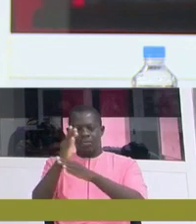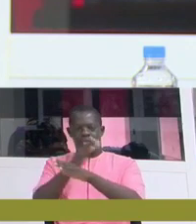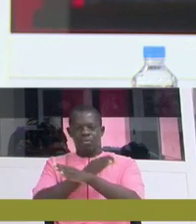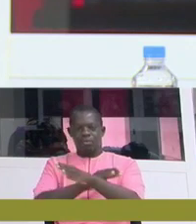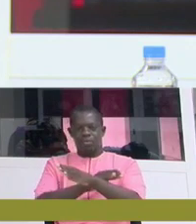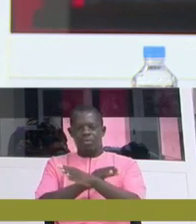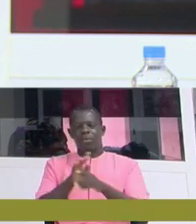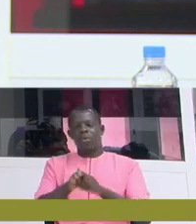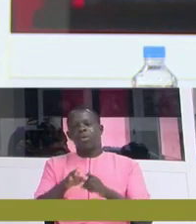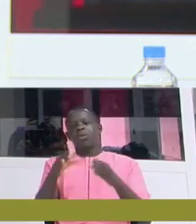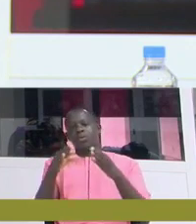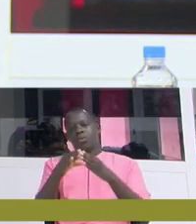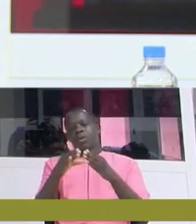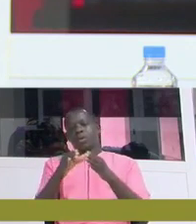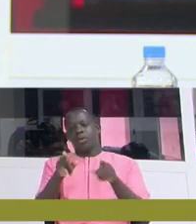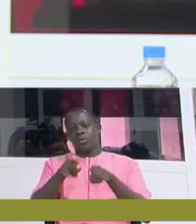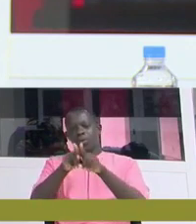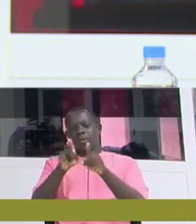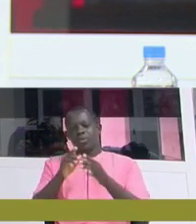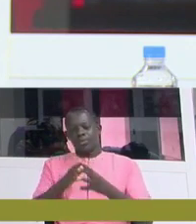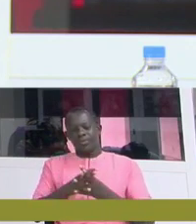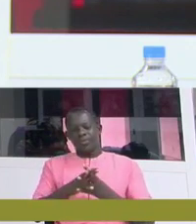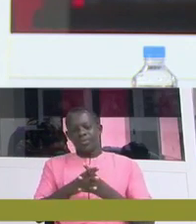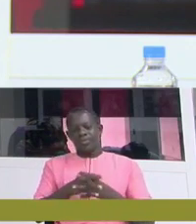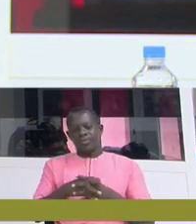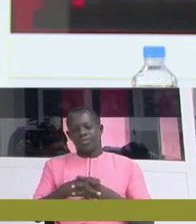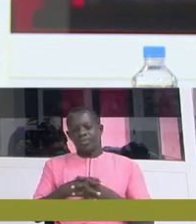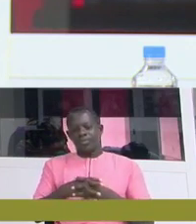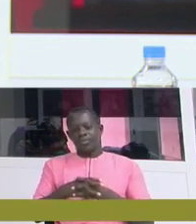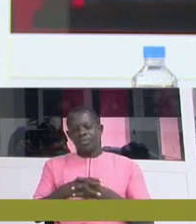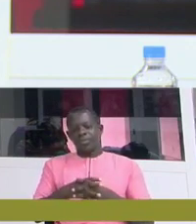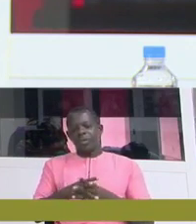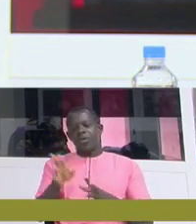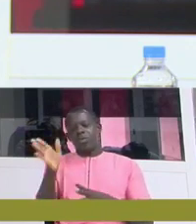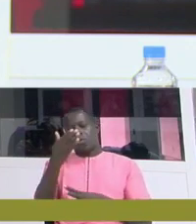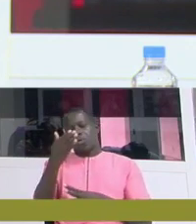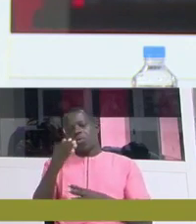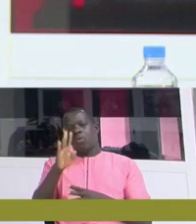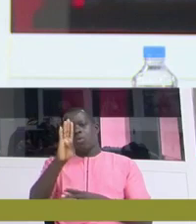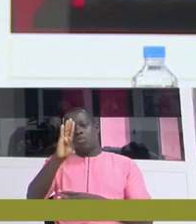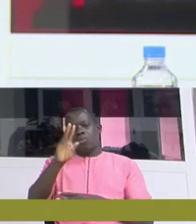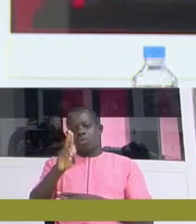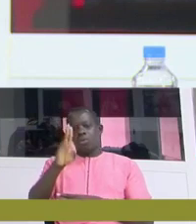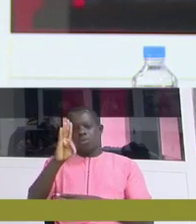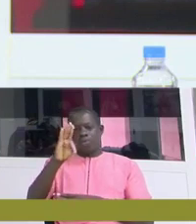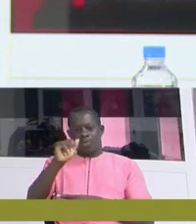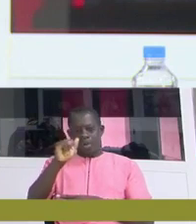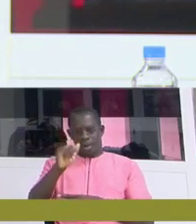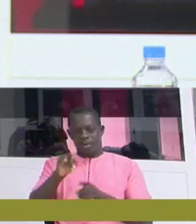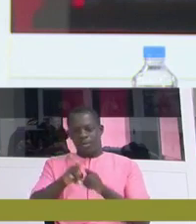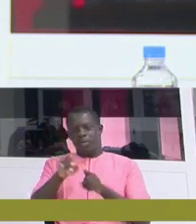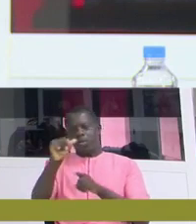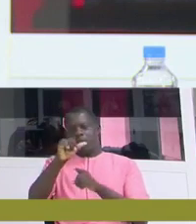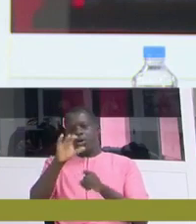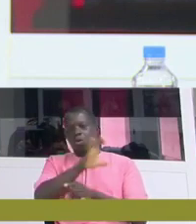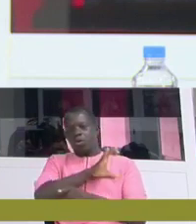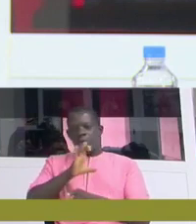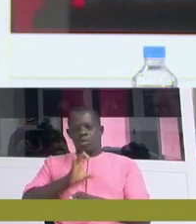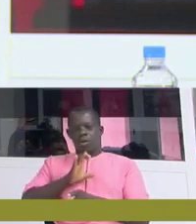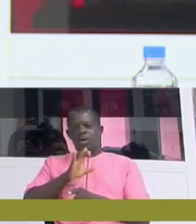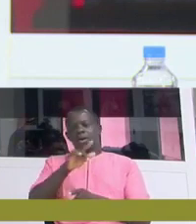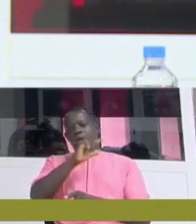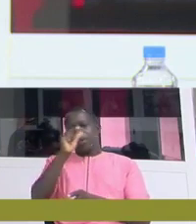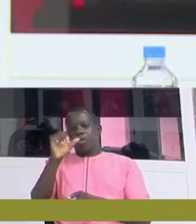Tunta Buba ila suwa kono bitiko beje kapo je Jambo ila bitiko to. I went to Buba's compound. There's a shop there called Jambo's